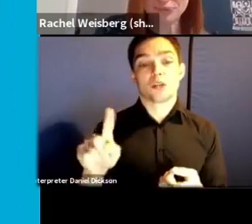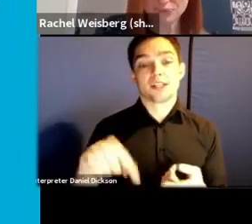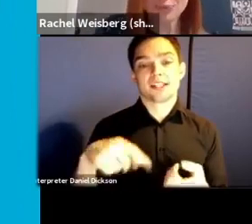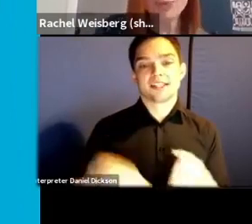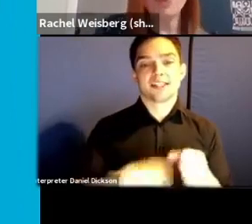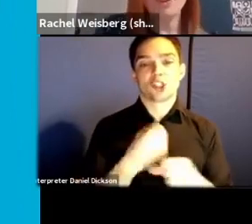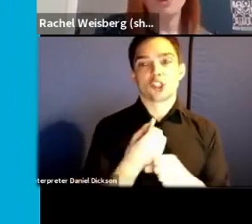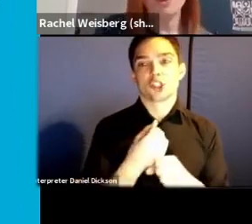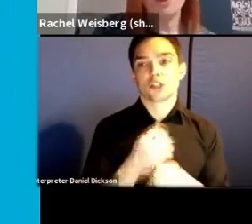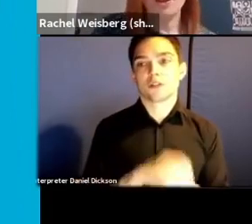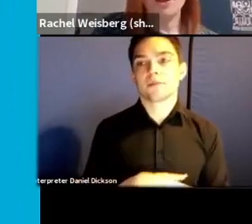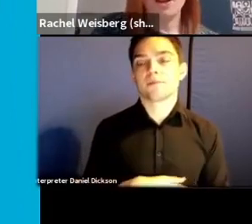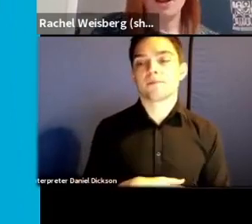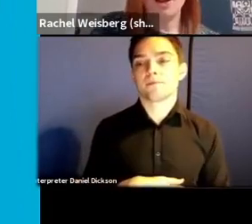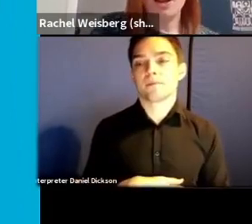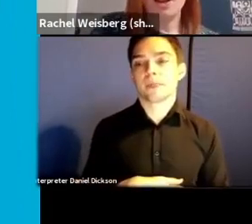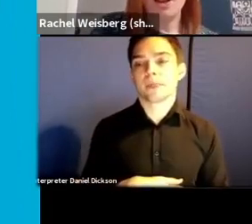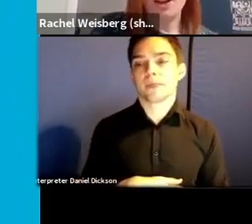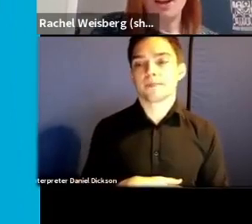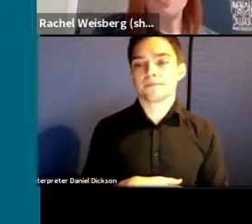year.